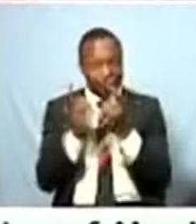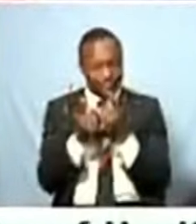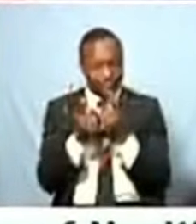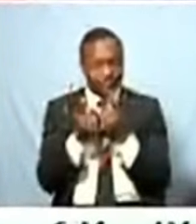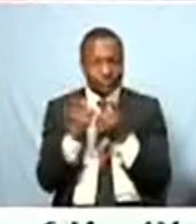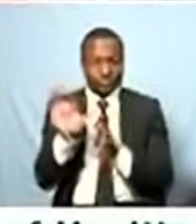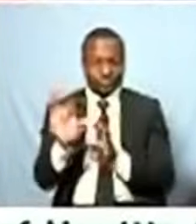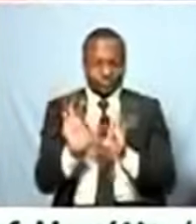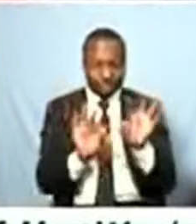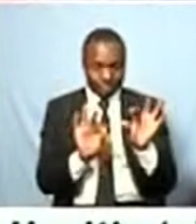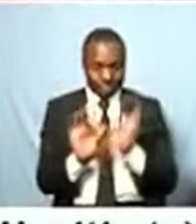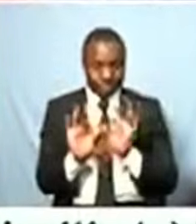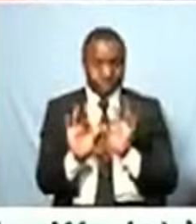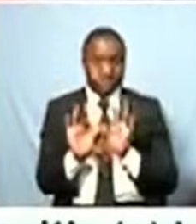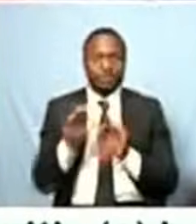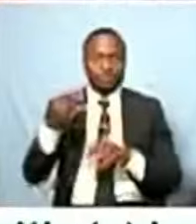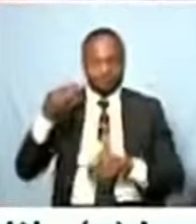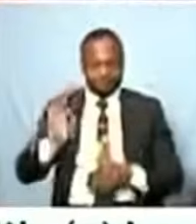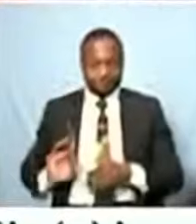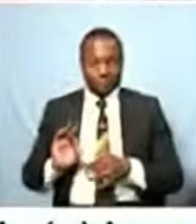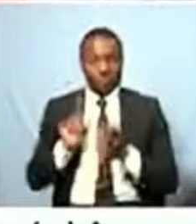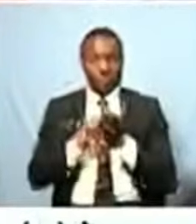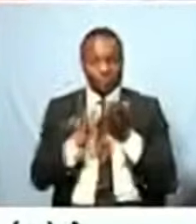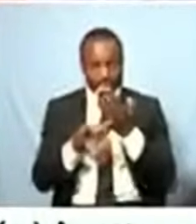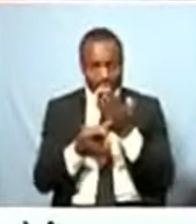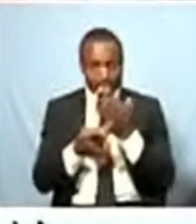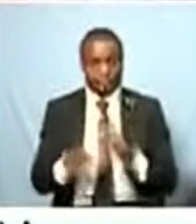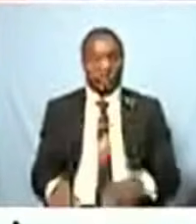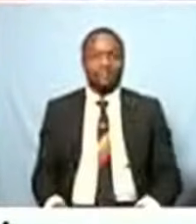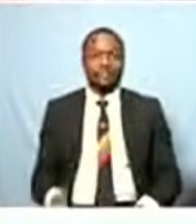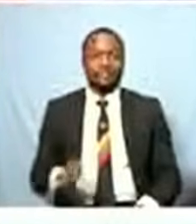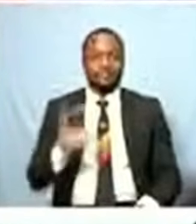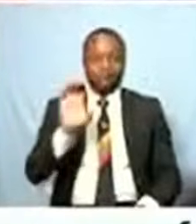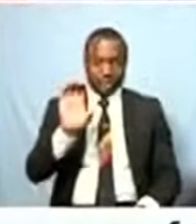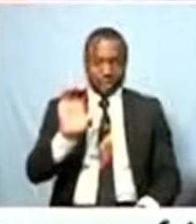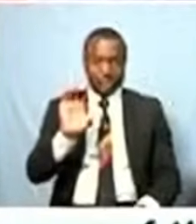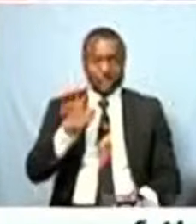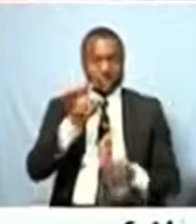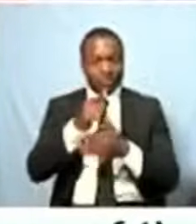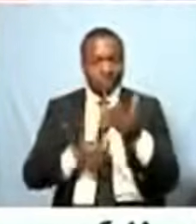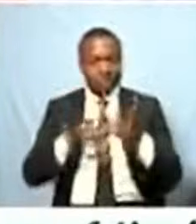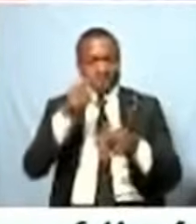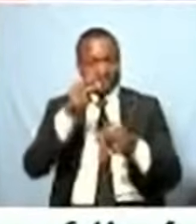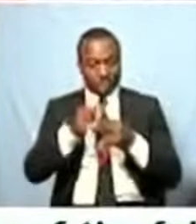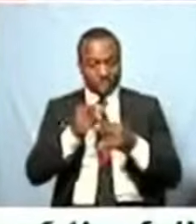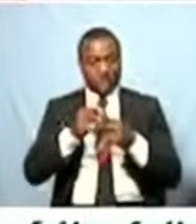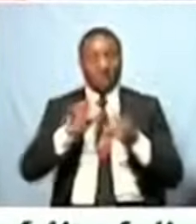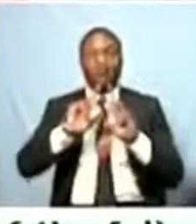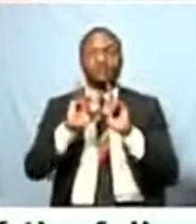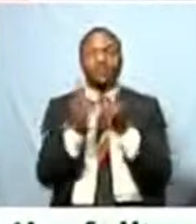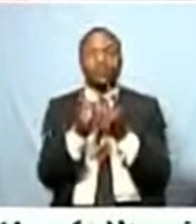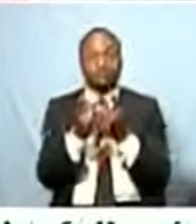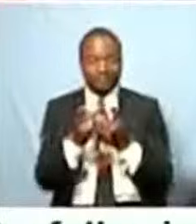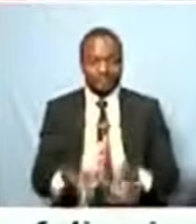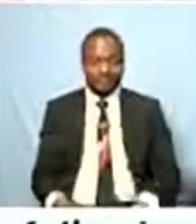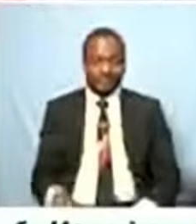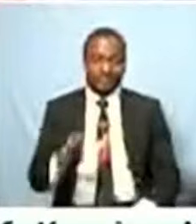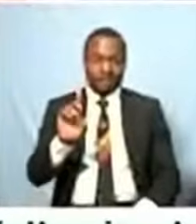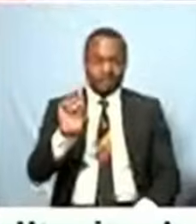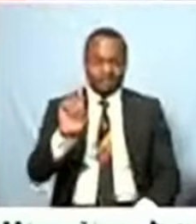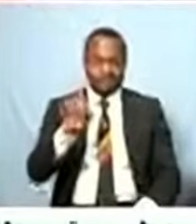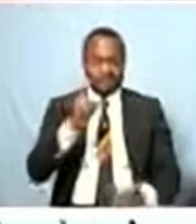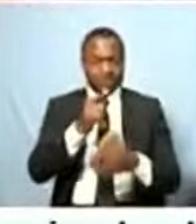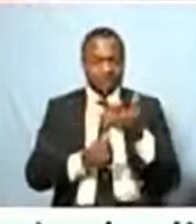been selected to benefit from the program? In C, what the names of the districts are. In D,